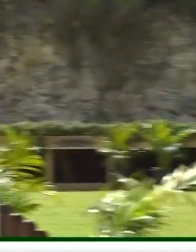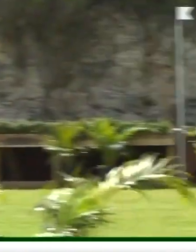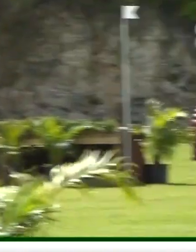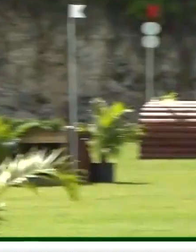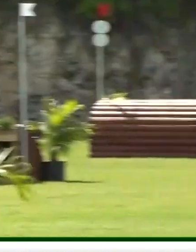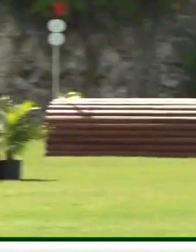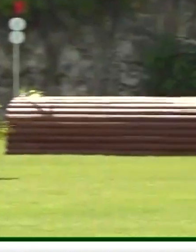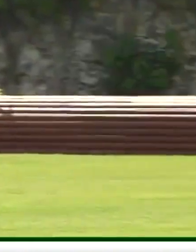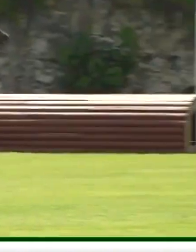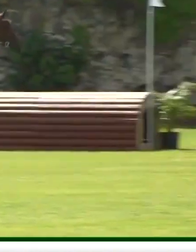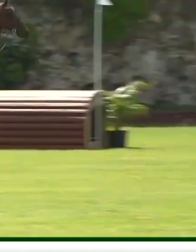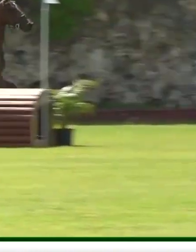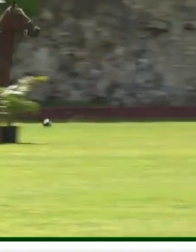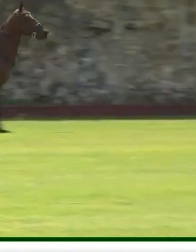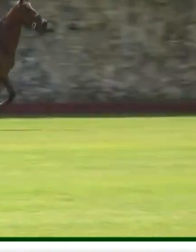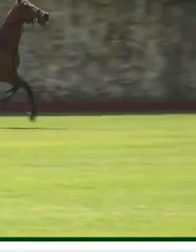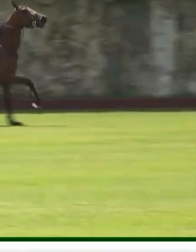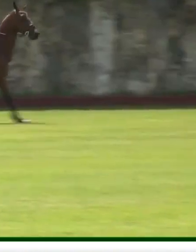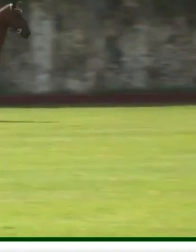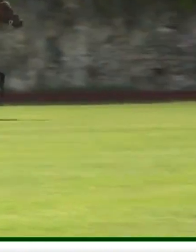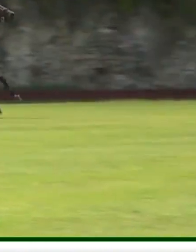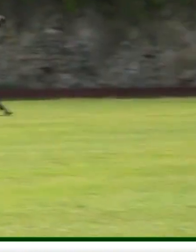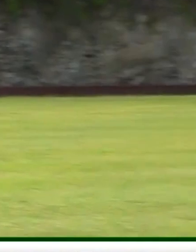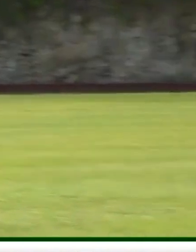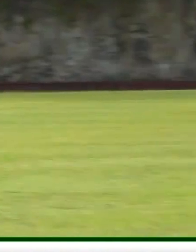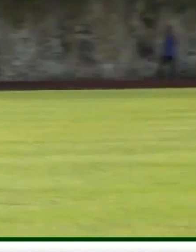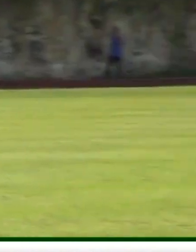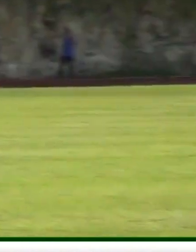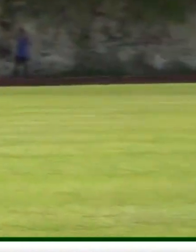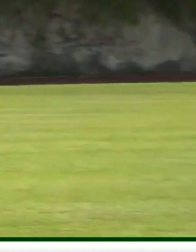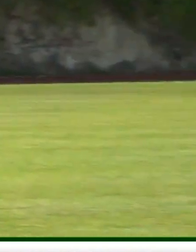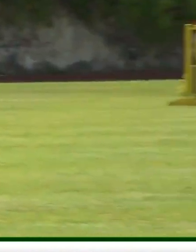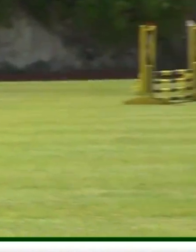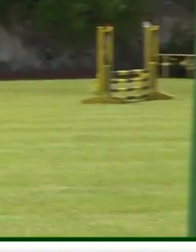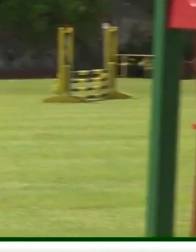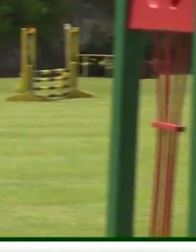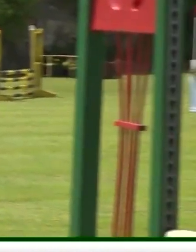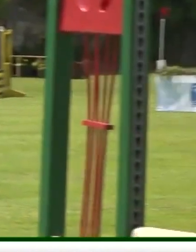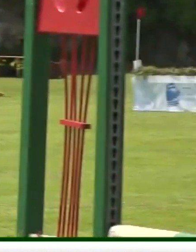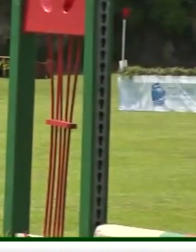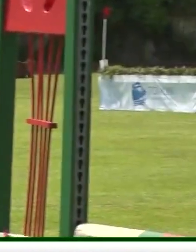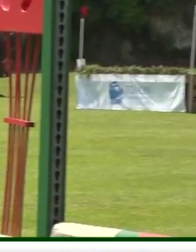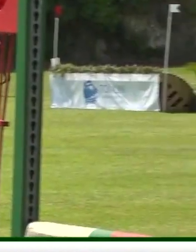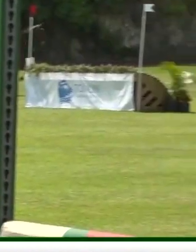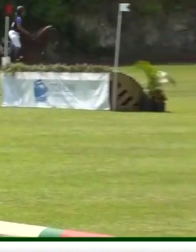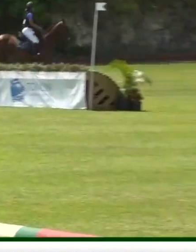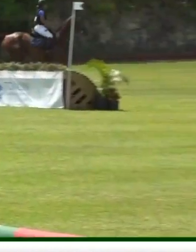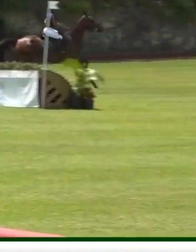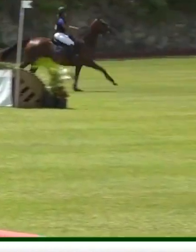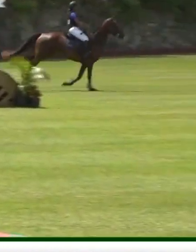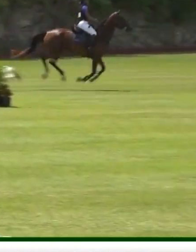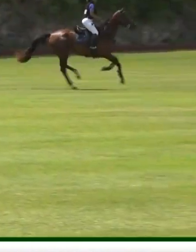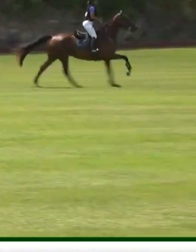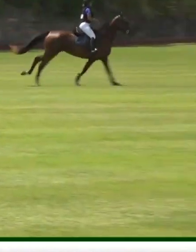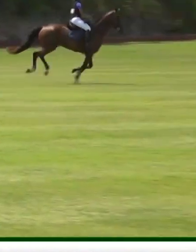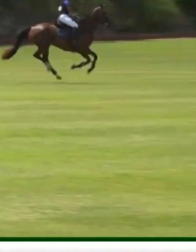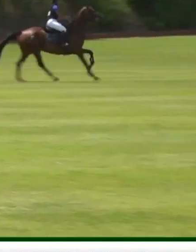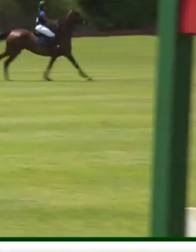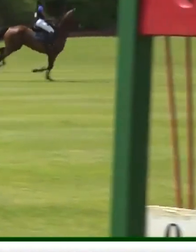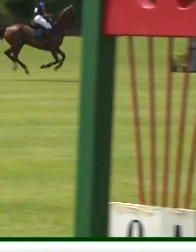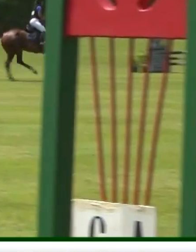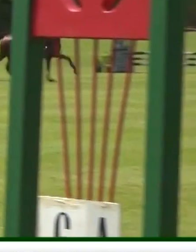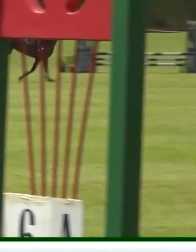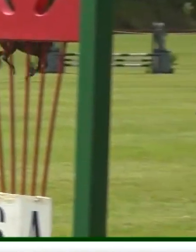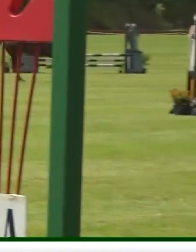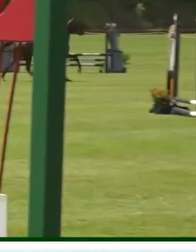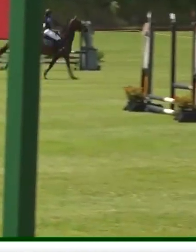British mare Nobelux, Walker next was victorious again in the 2024 Eventing World Challenge Category C competition